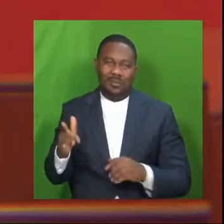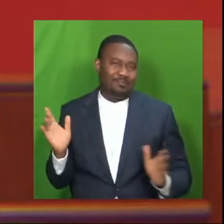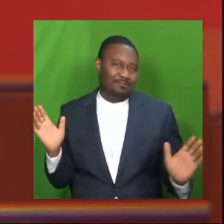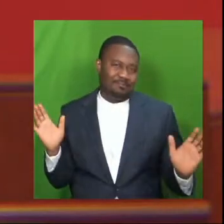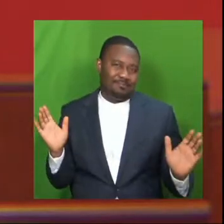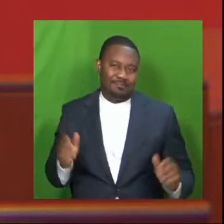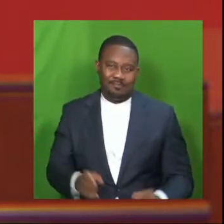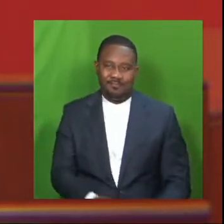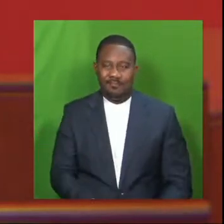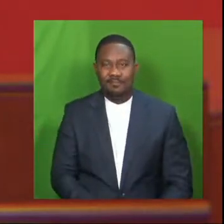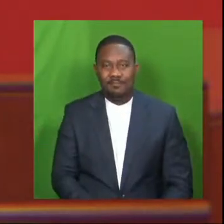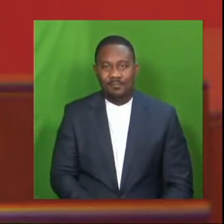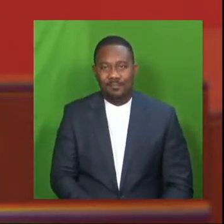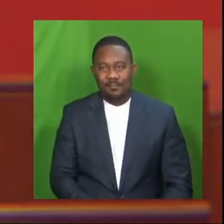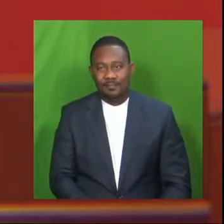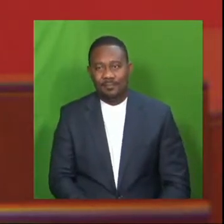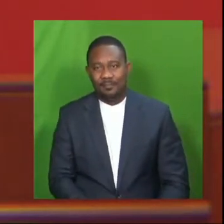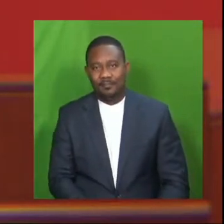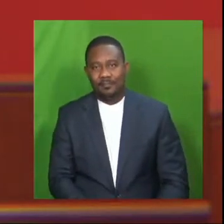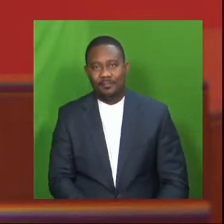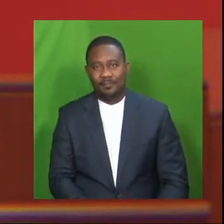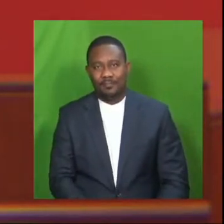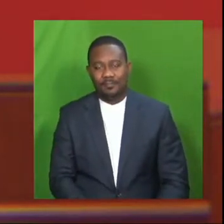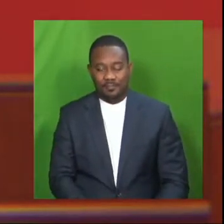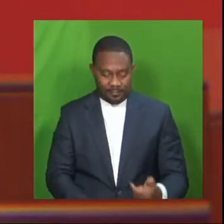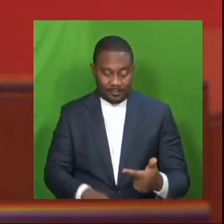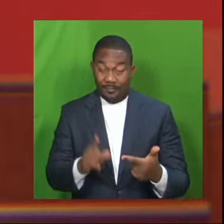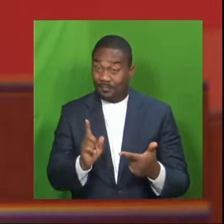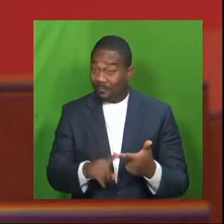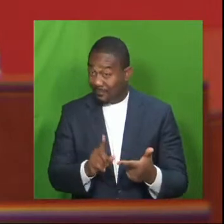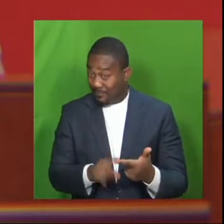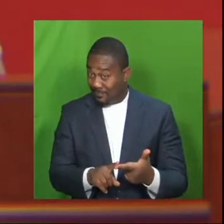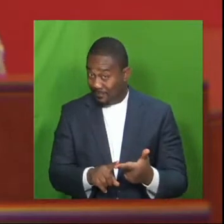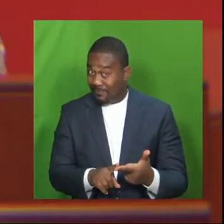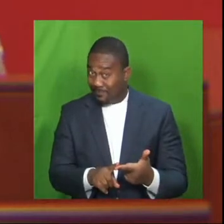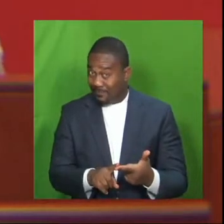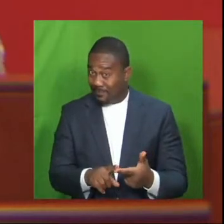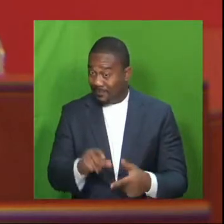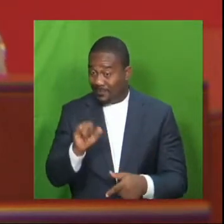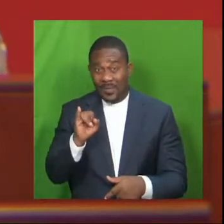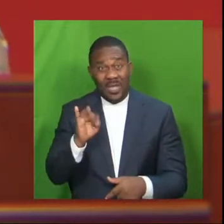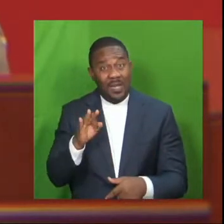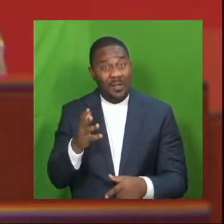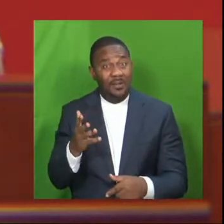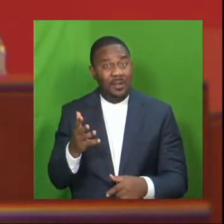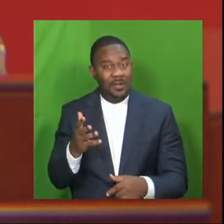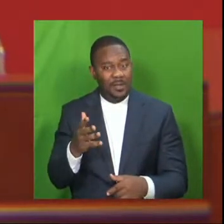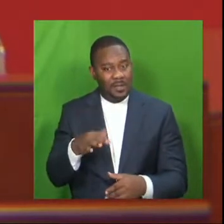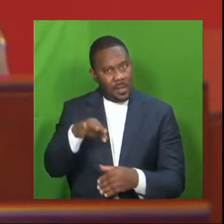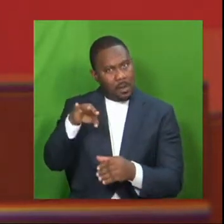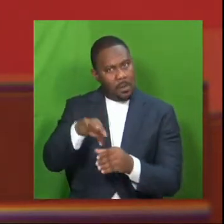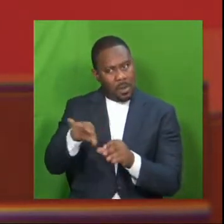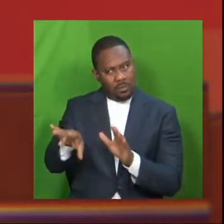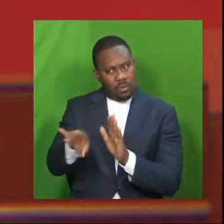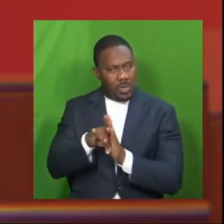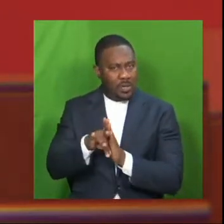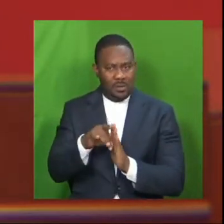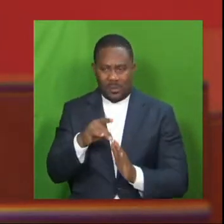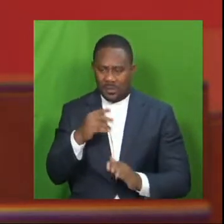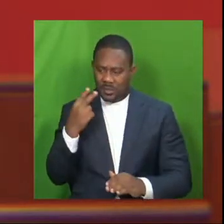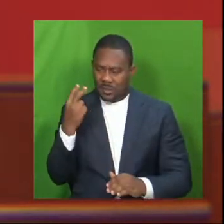come to an end. The second one you read is if he is elected as Speaker of